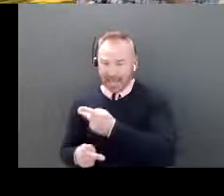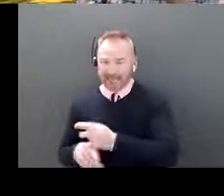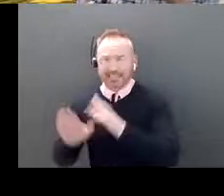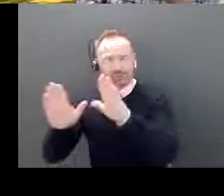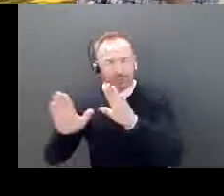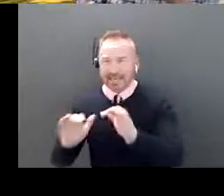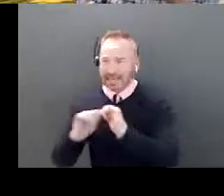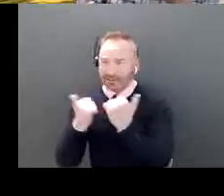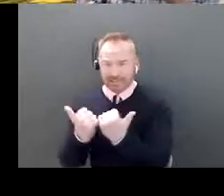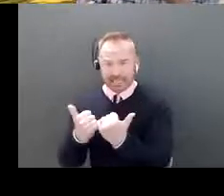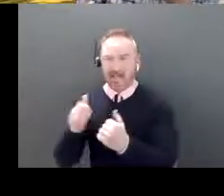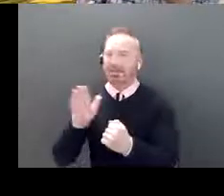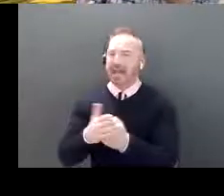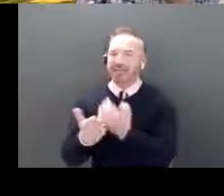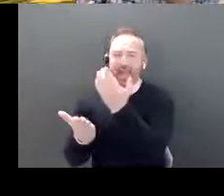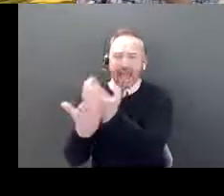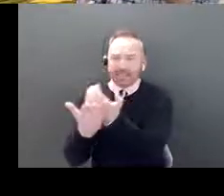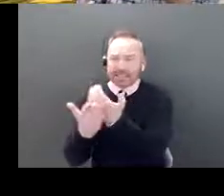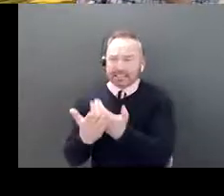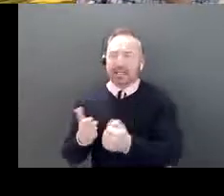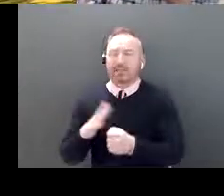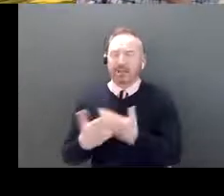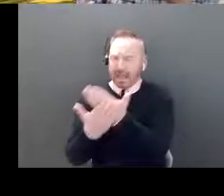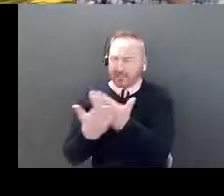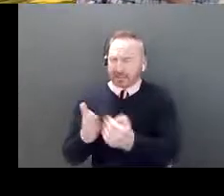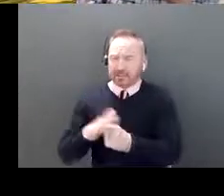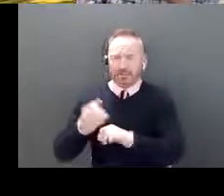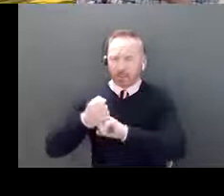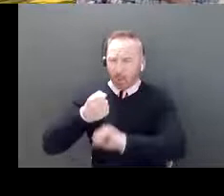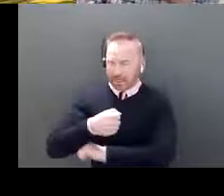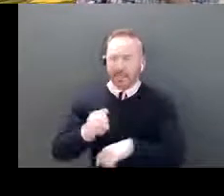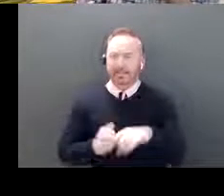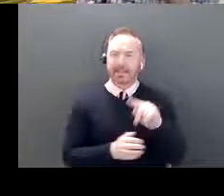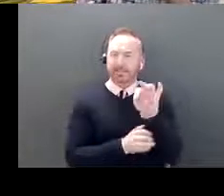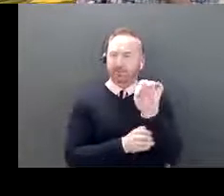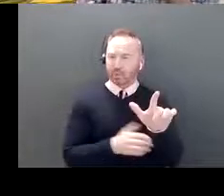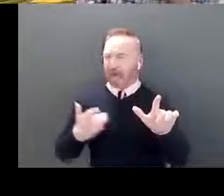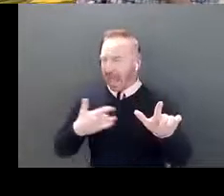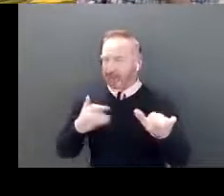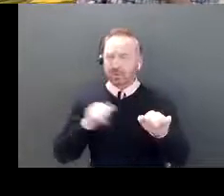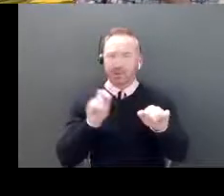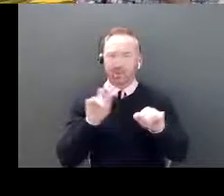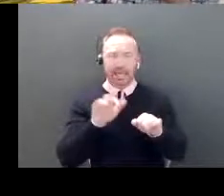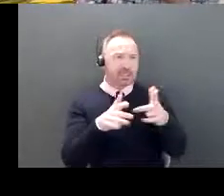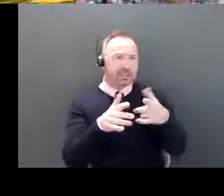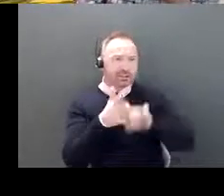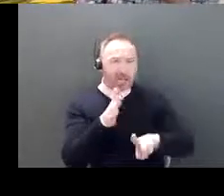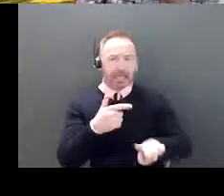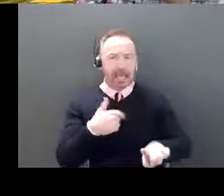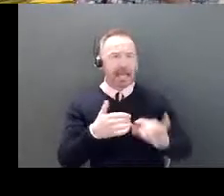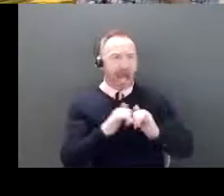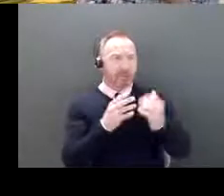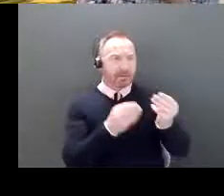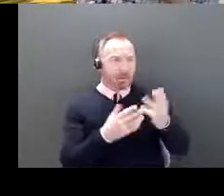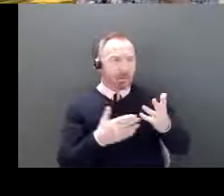It's excellent. There's a toolkit there that you can go and look at in terms of how do I become trauma and violence informed in my